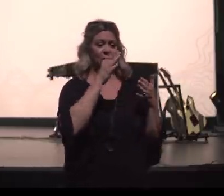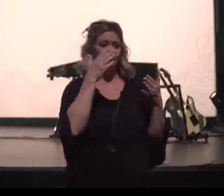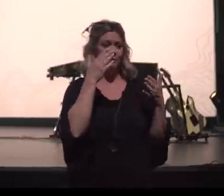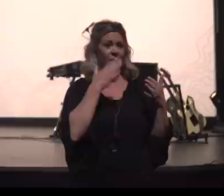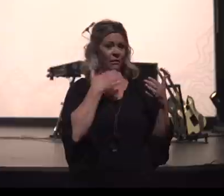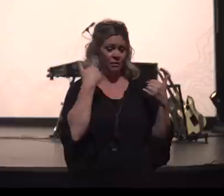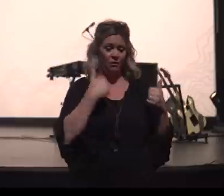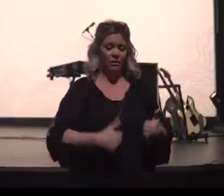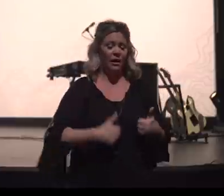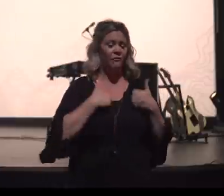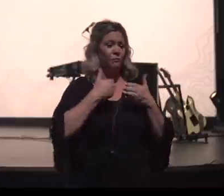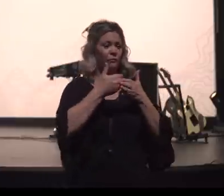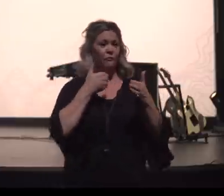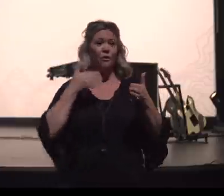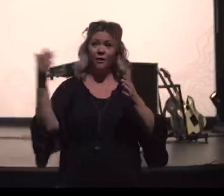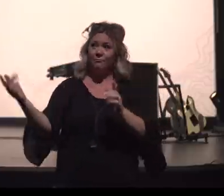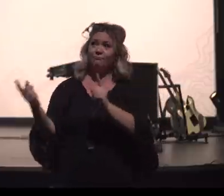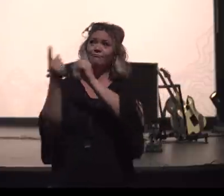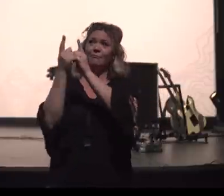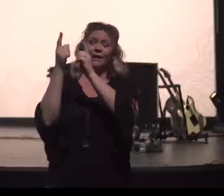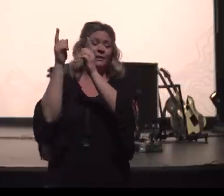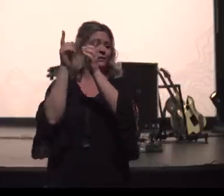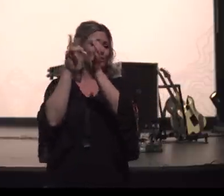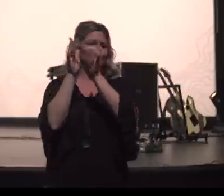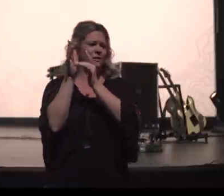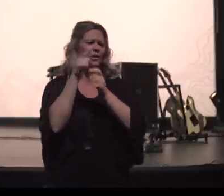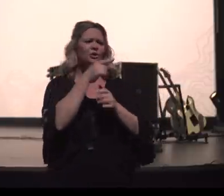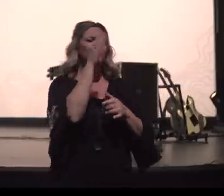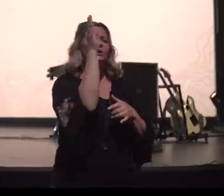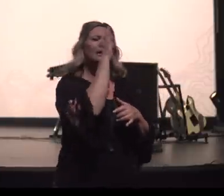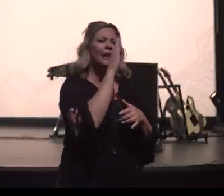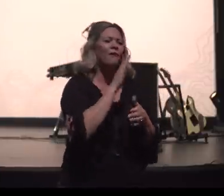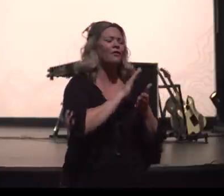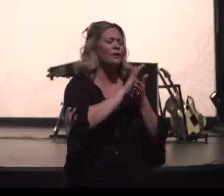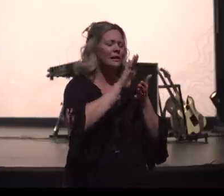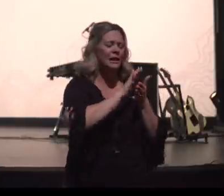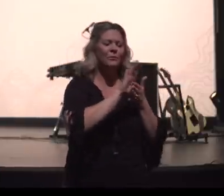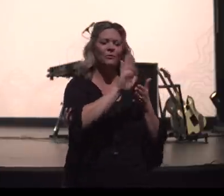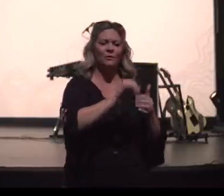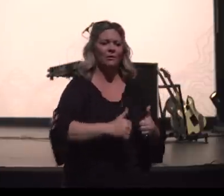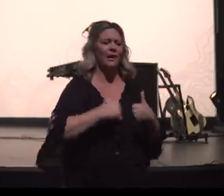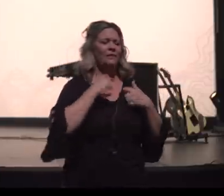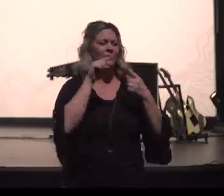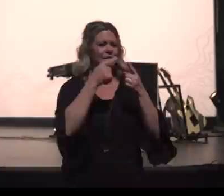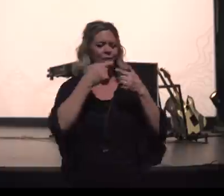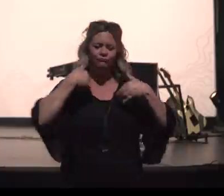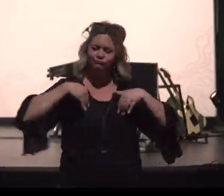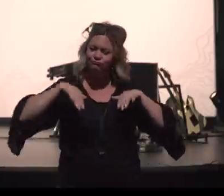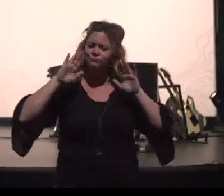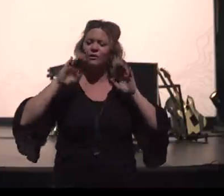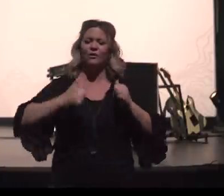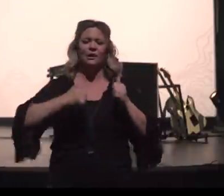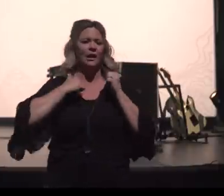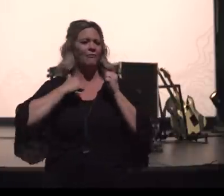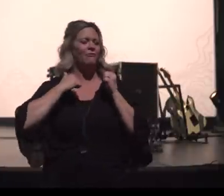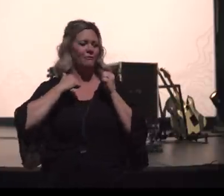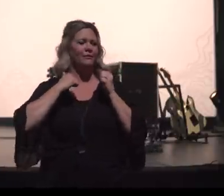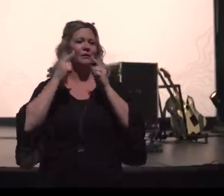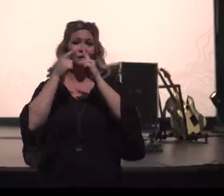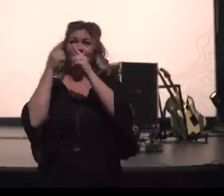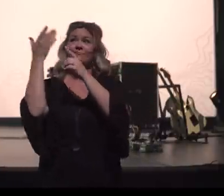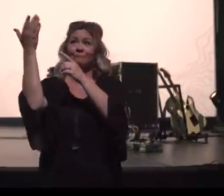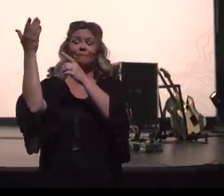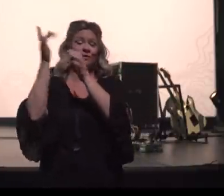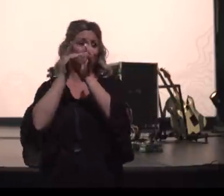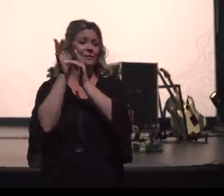Jesus? Not one. It's the exact opposite. You'll never clean up your life until you give your life to Jesus. So everyone comes to Jesus with all their mess, all